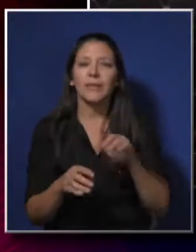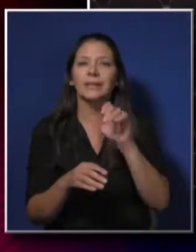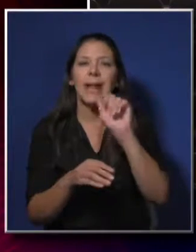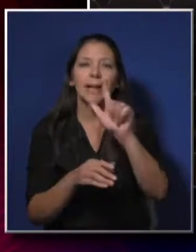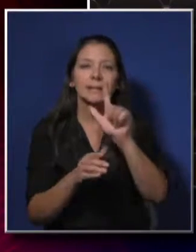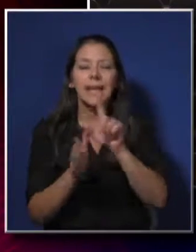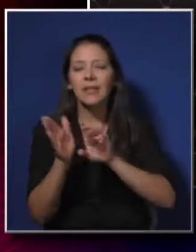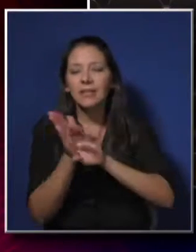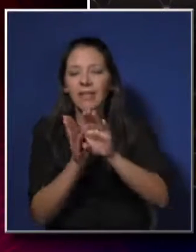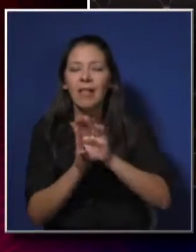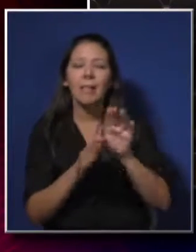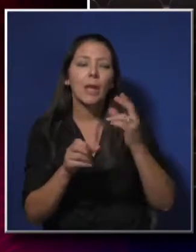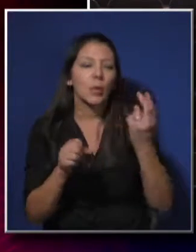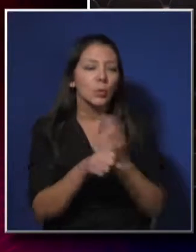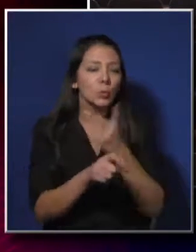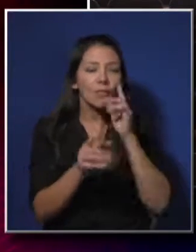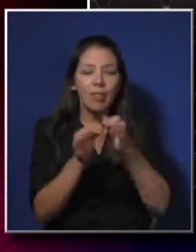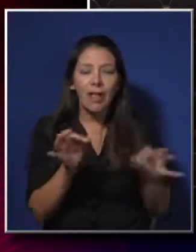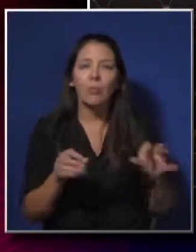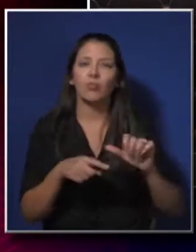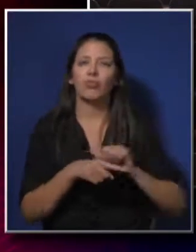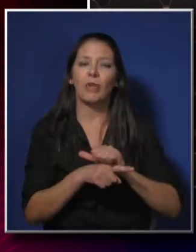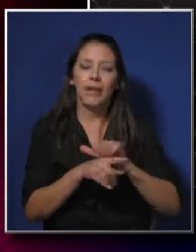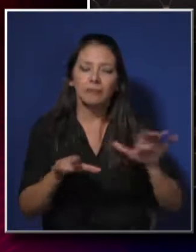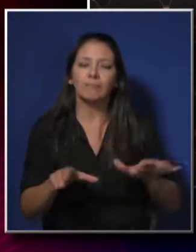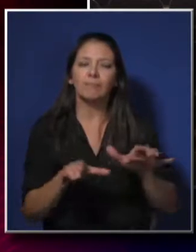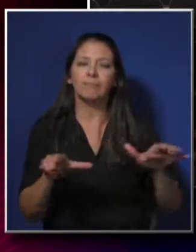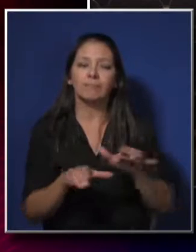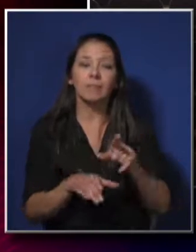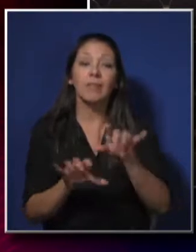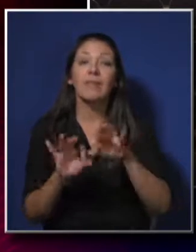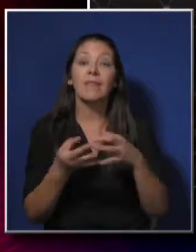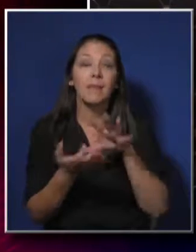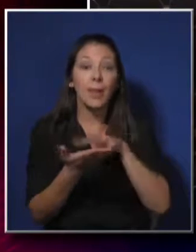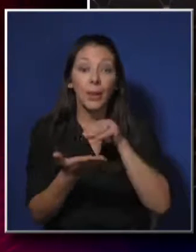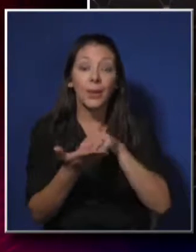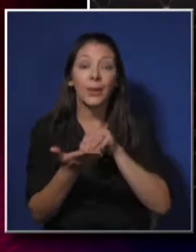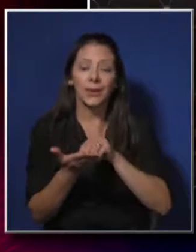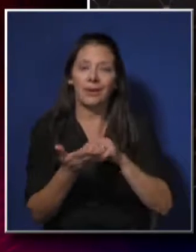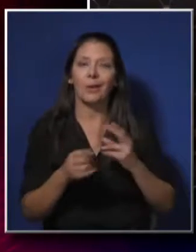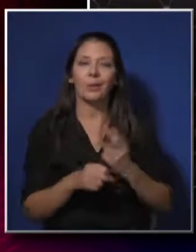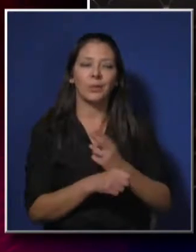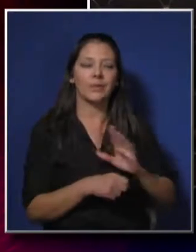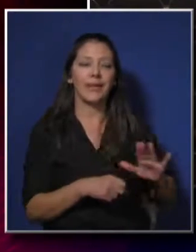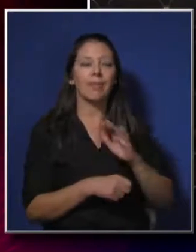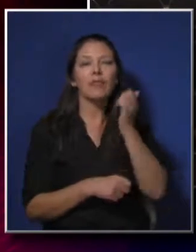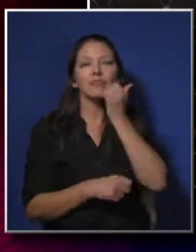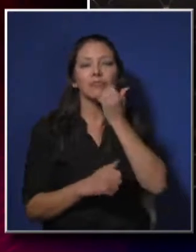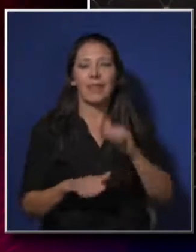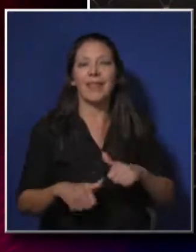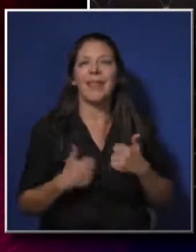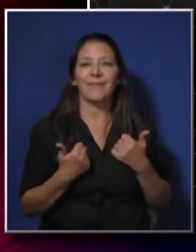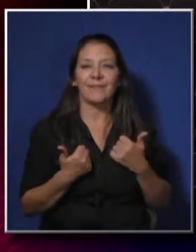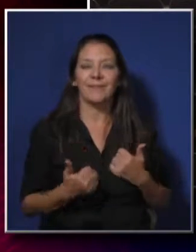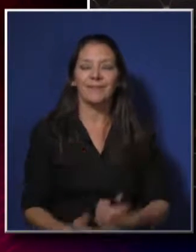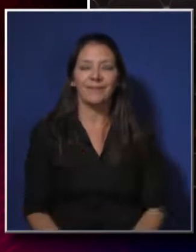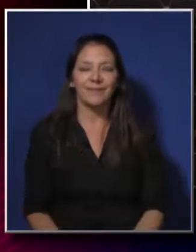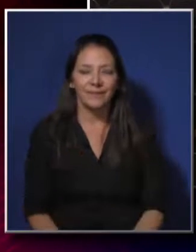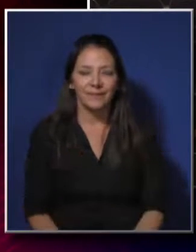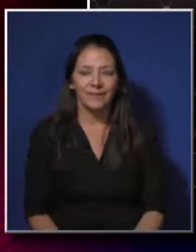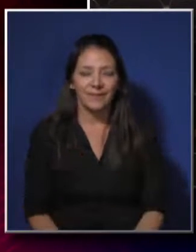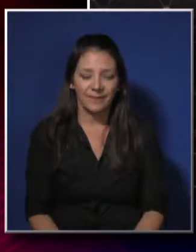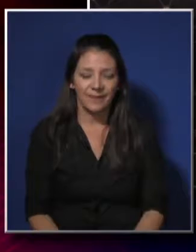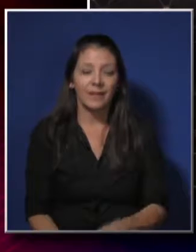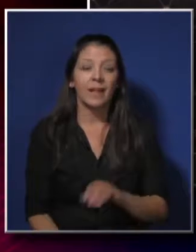and practice. Those families were able to take that home and use that in their daily life. It was